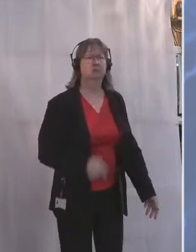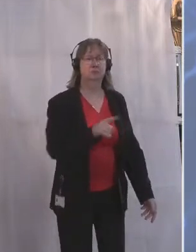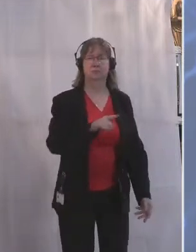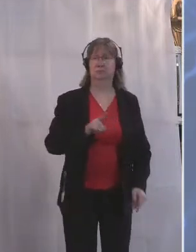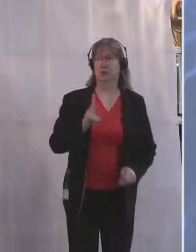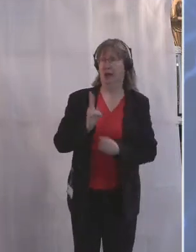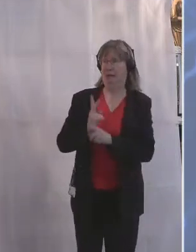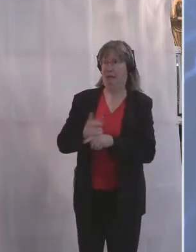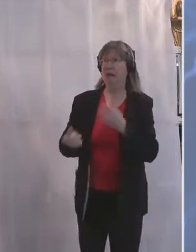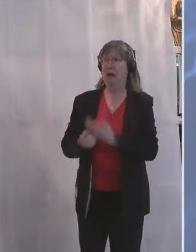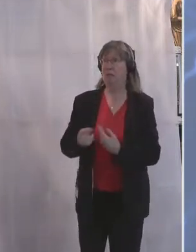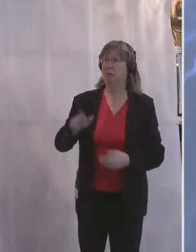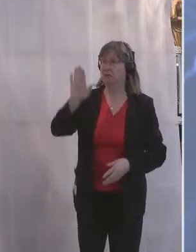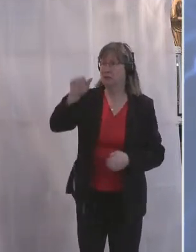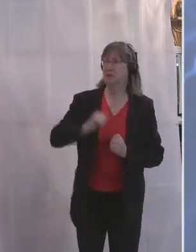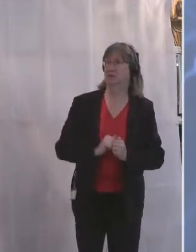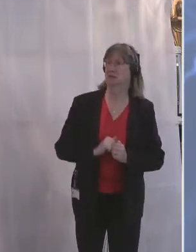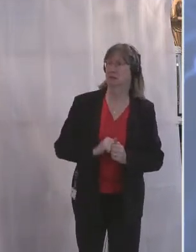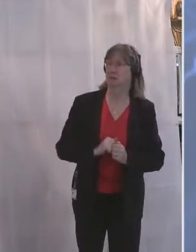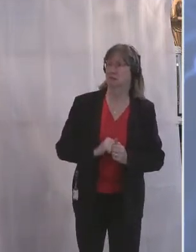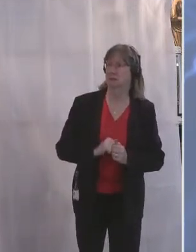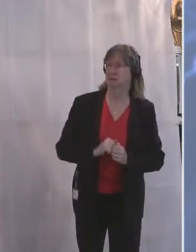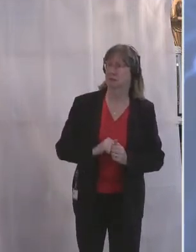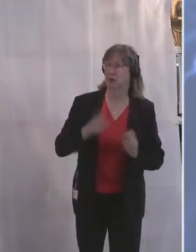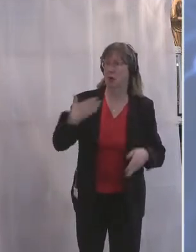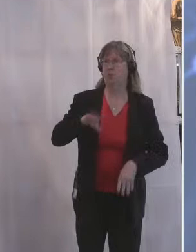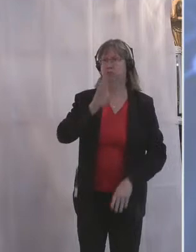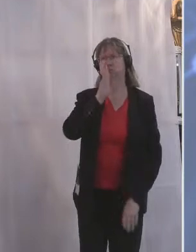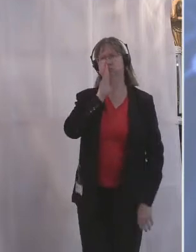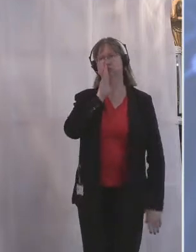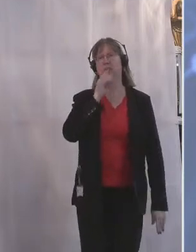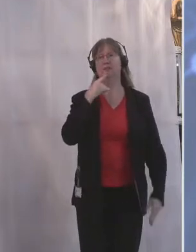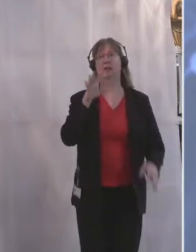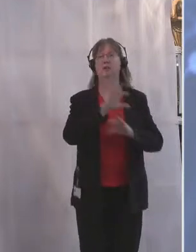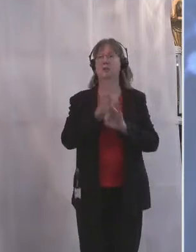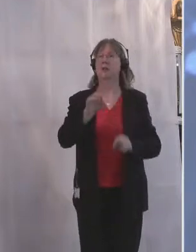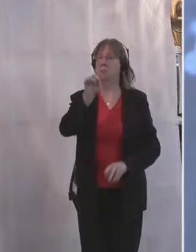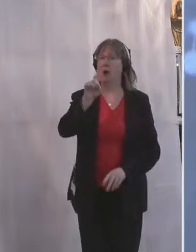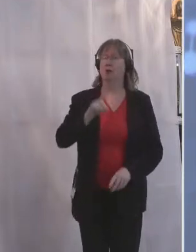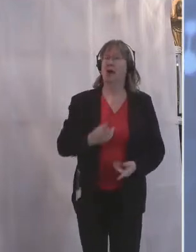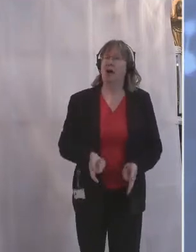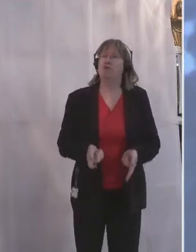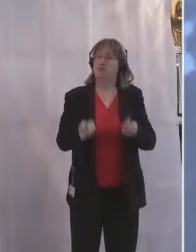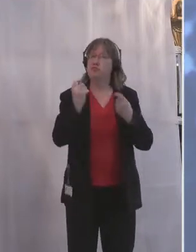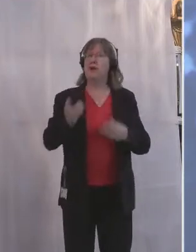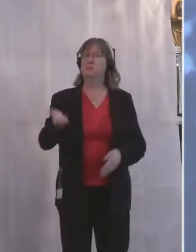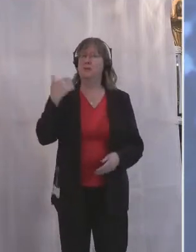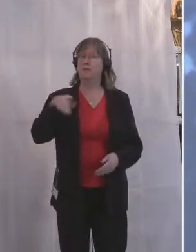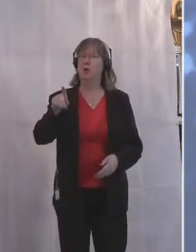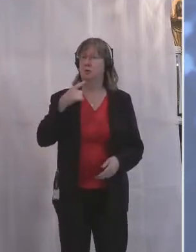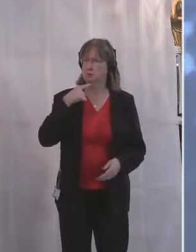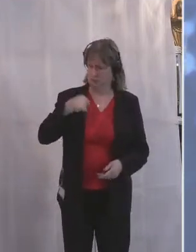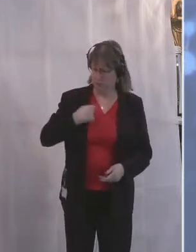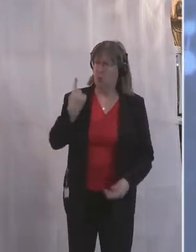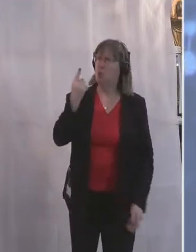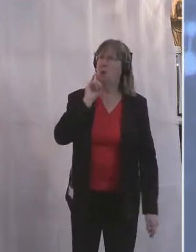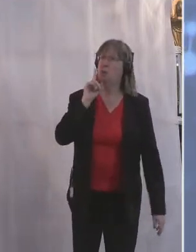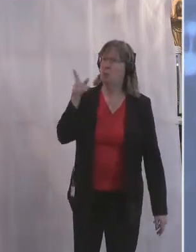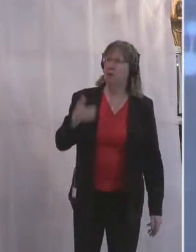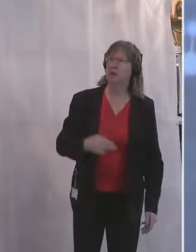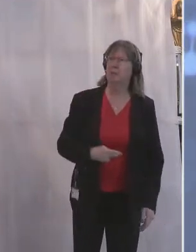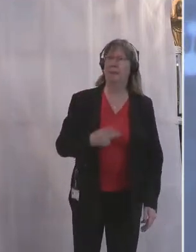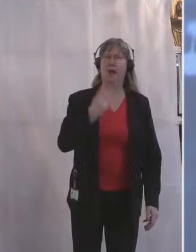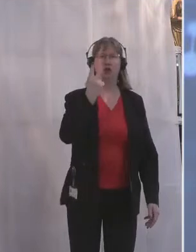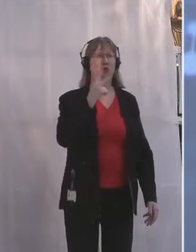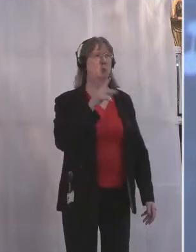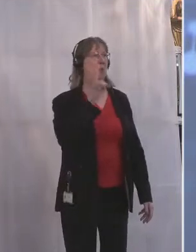in the room, and you think, dare I mention it again? Oh no, I'll keep quiet. Or when I've mentioned it before, and I've had, dare I say, 2